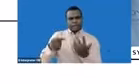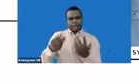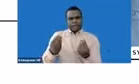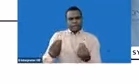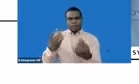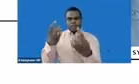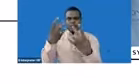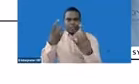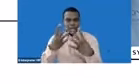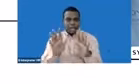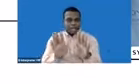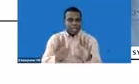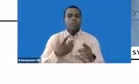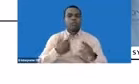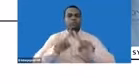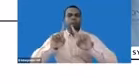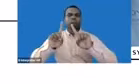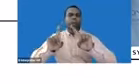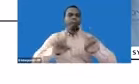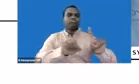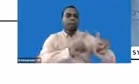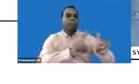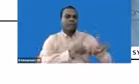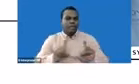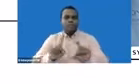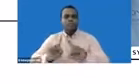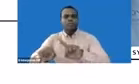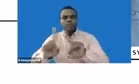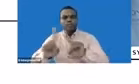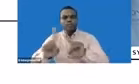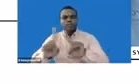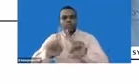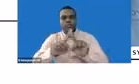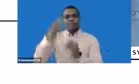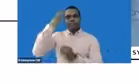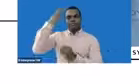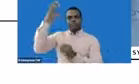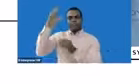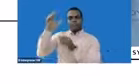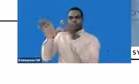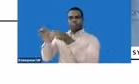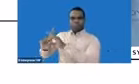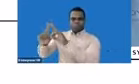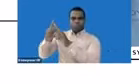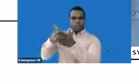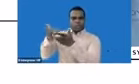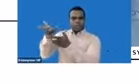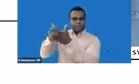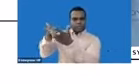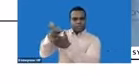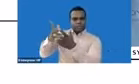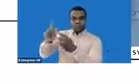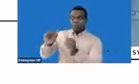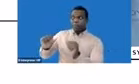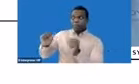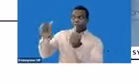their experience of receiving feedback. And in this project, we tried to connect the dots. So